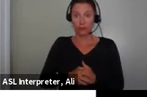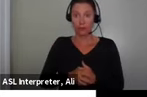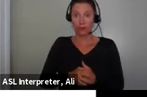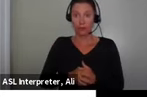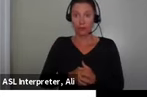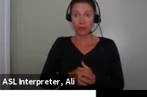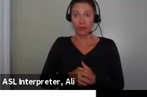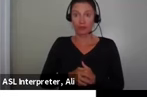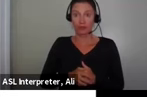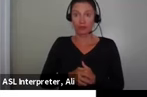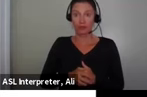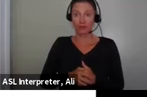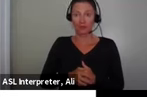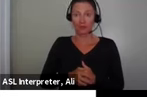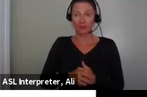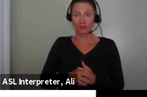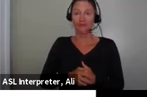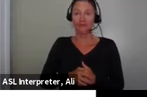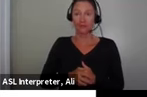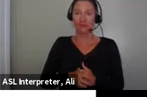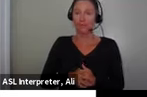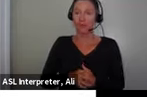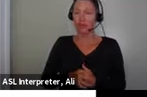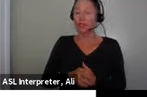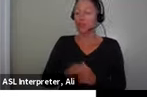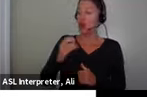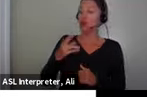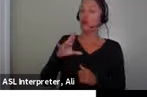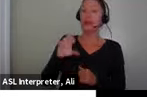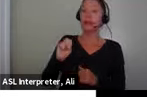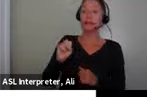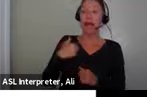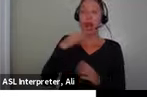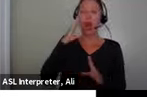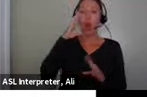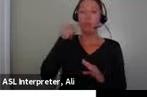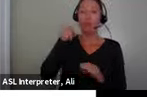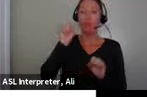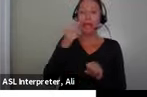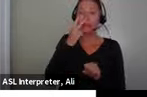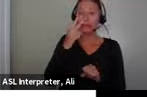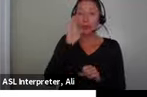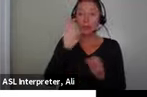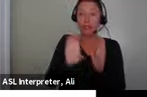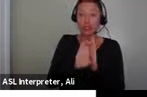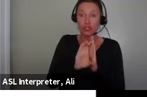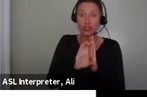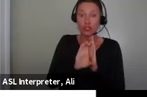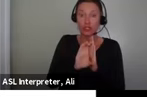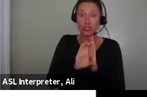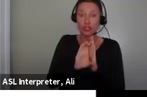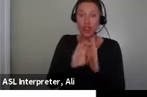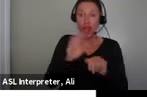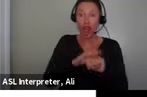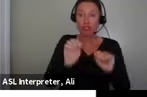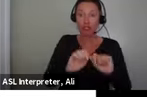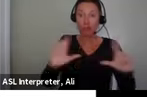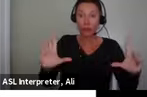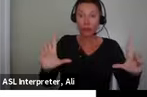Engineers. So, Chris, I hope you could see the visual that's up on the